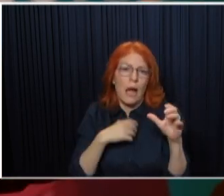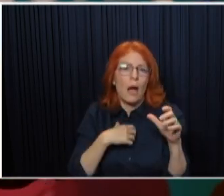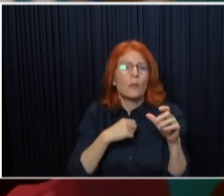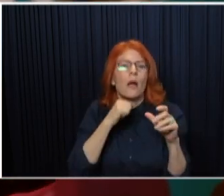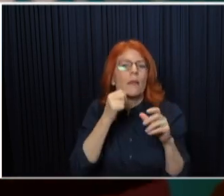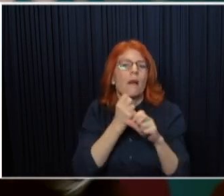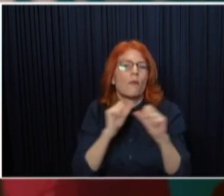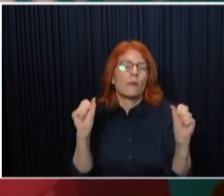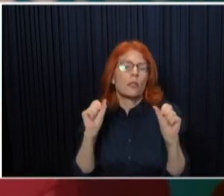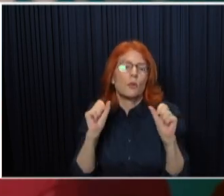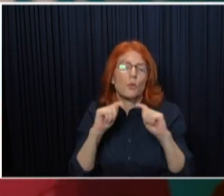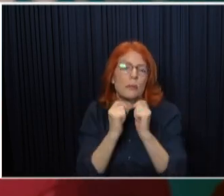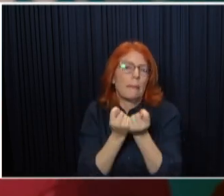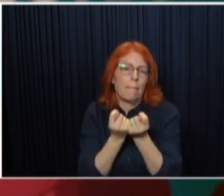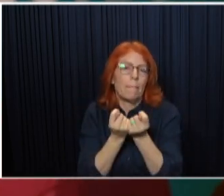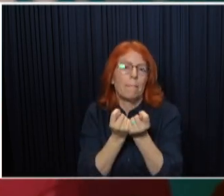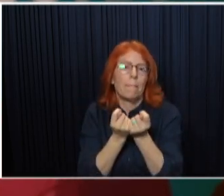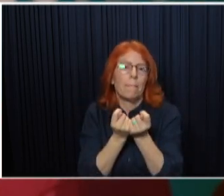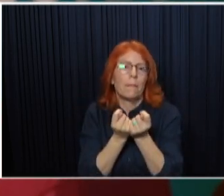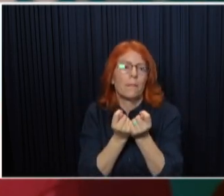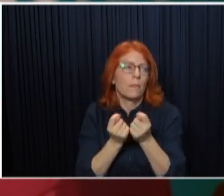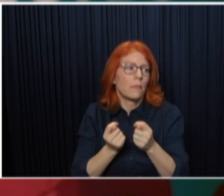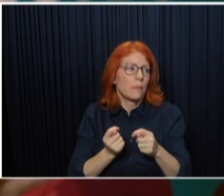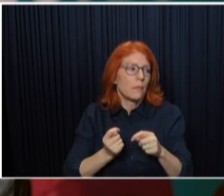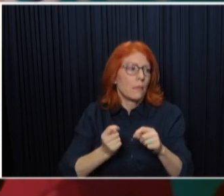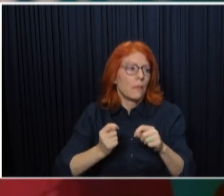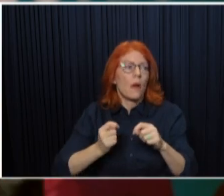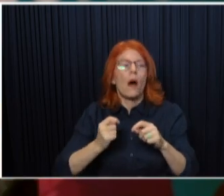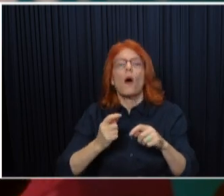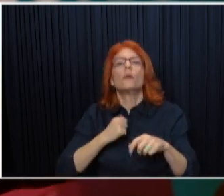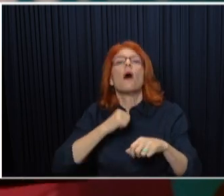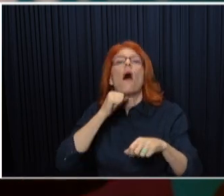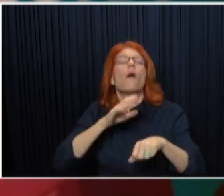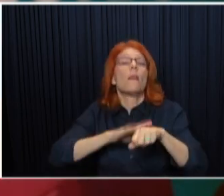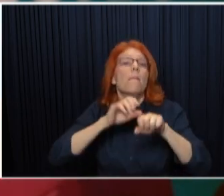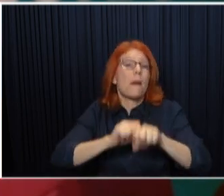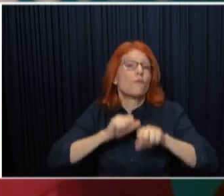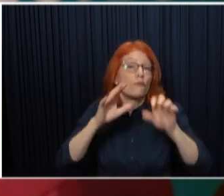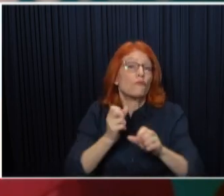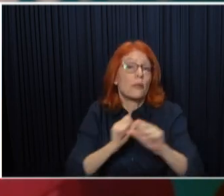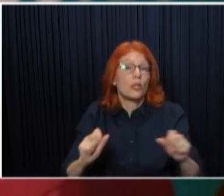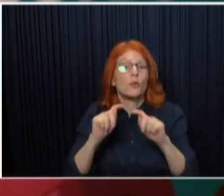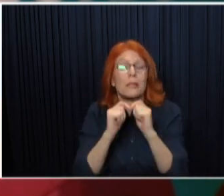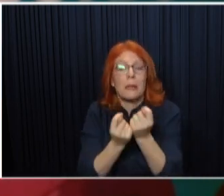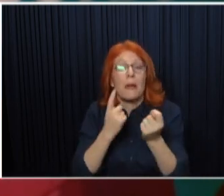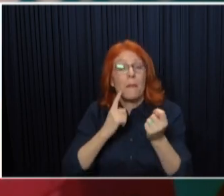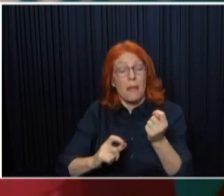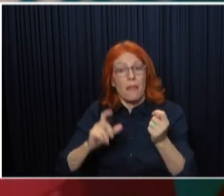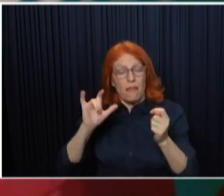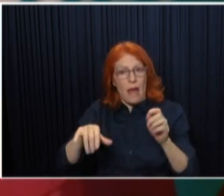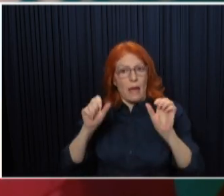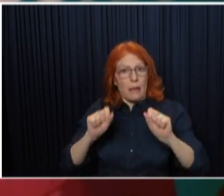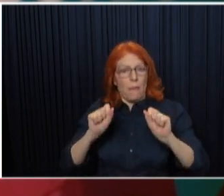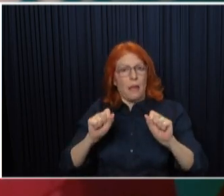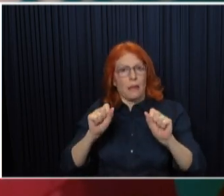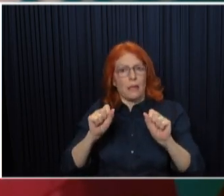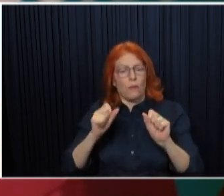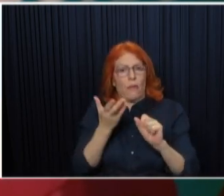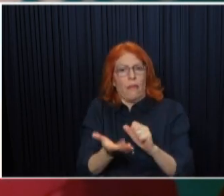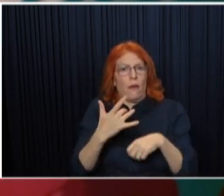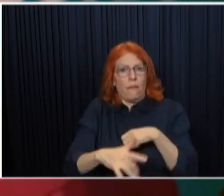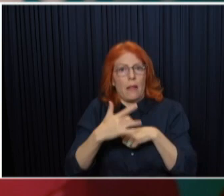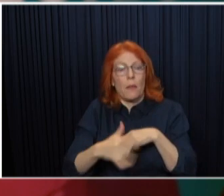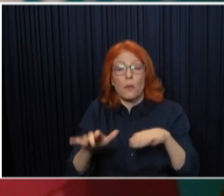rescue team, and we had people rated higher than that. But that capability is around. We can do those at